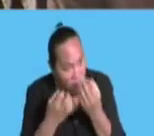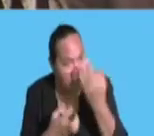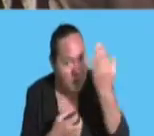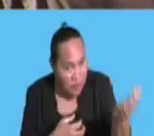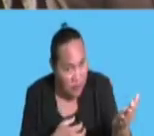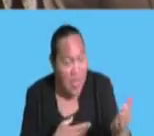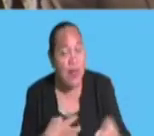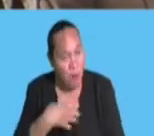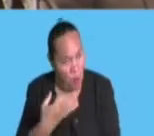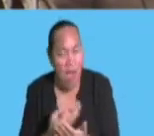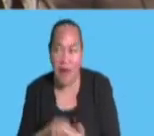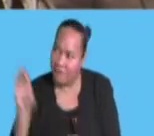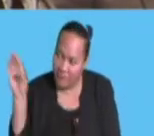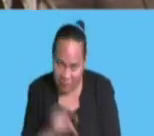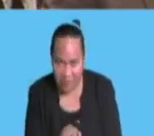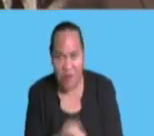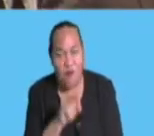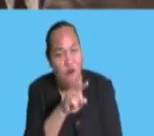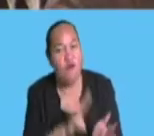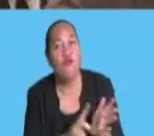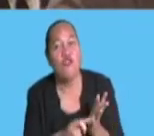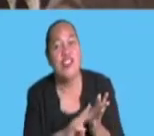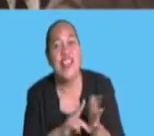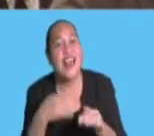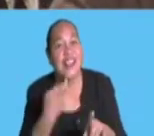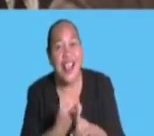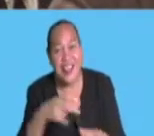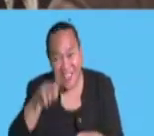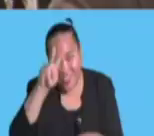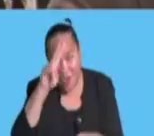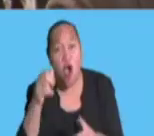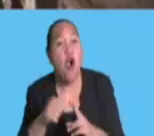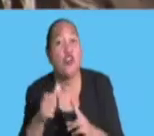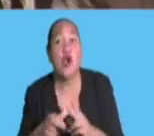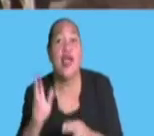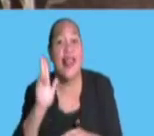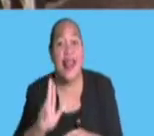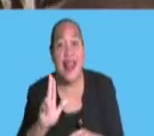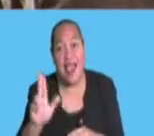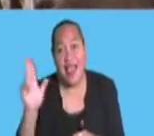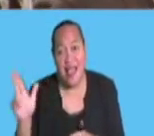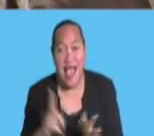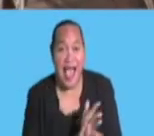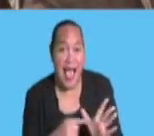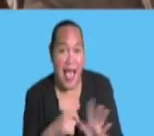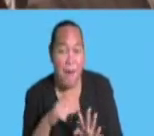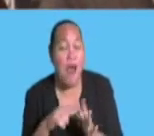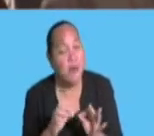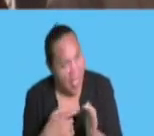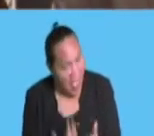know there's more money available here for Vunisea. And also, Mr. Speaker, sir, for Wainiambia also in Lakemba. This year, we will also have repairs